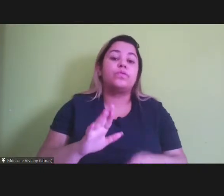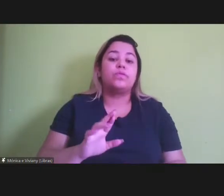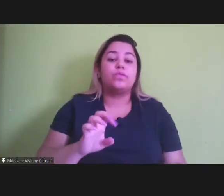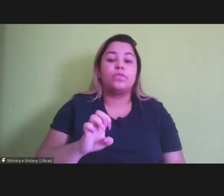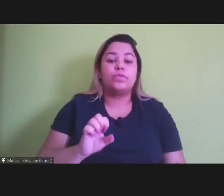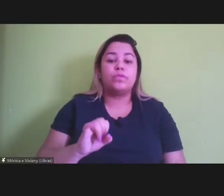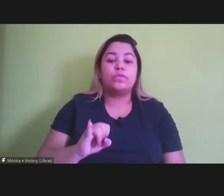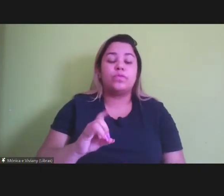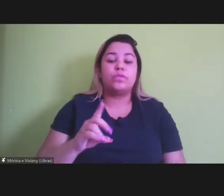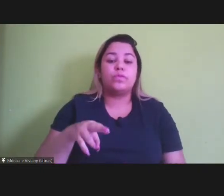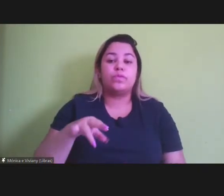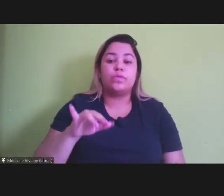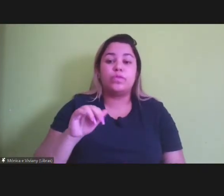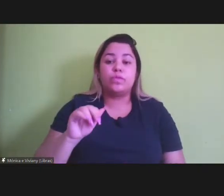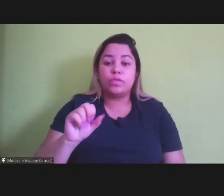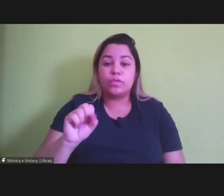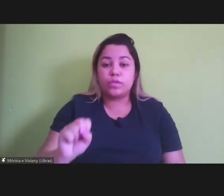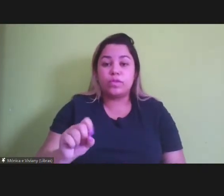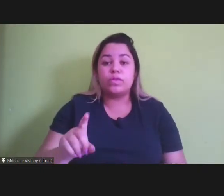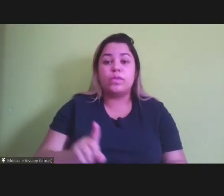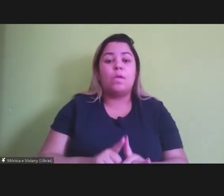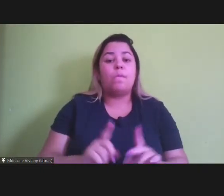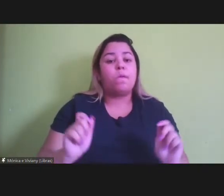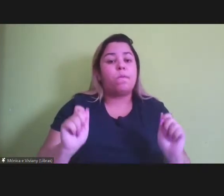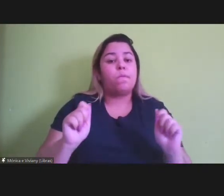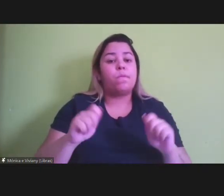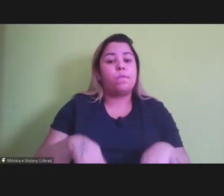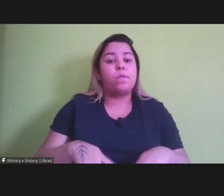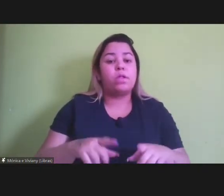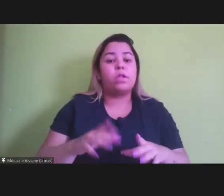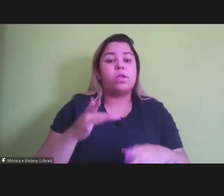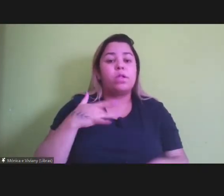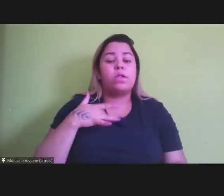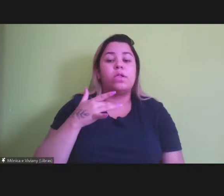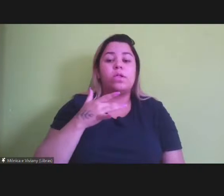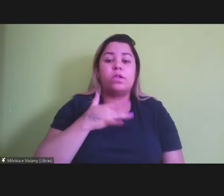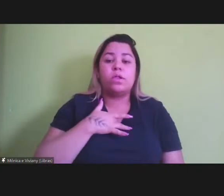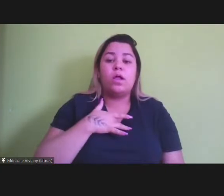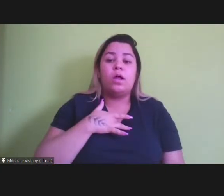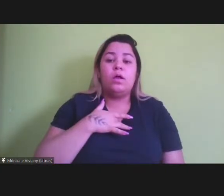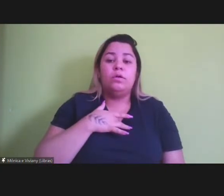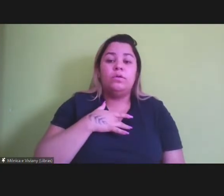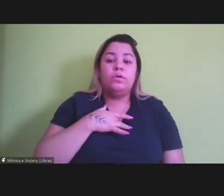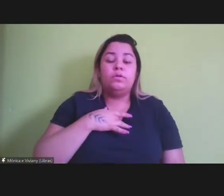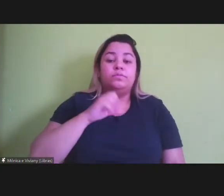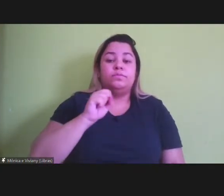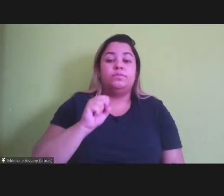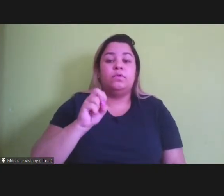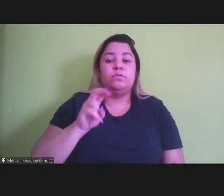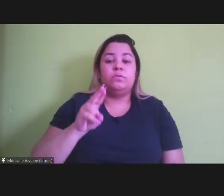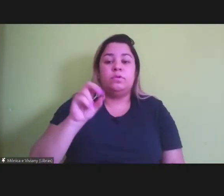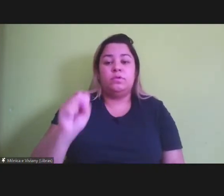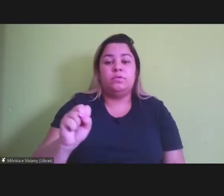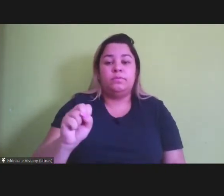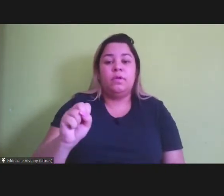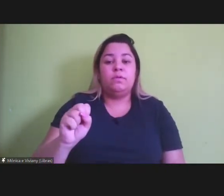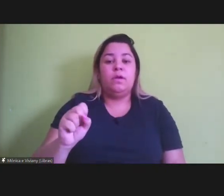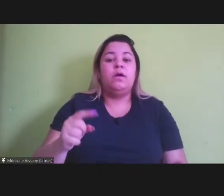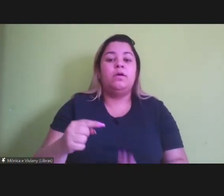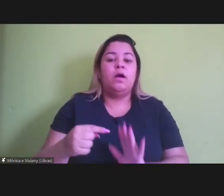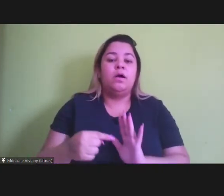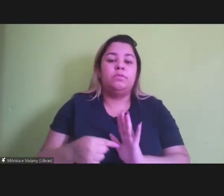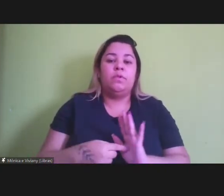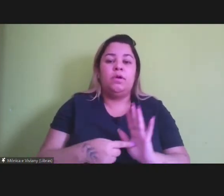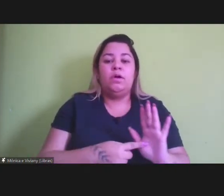residencies, specializations according to the necessities, healthcare necessities, and the unified health system,